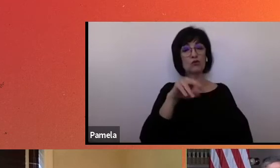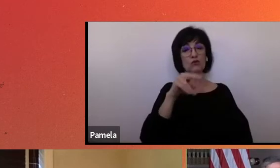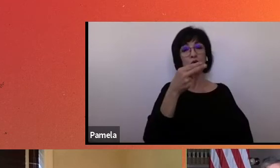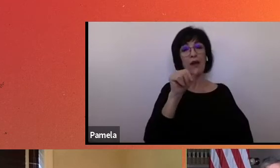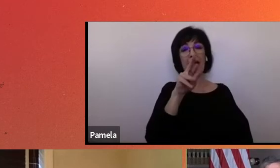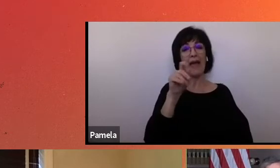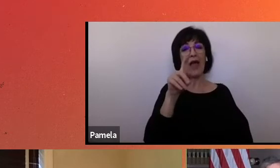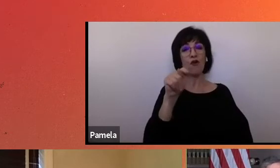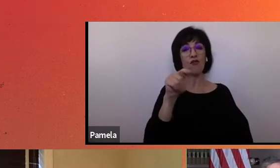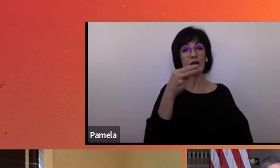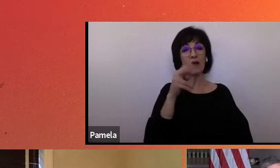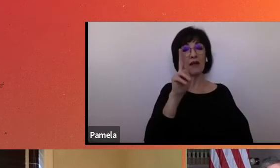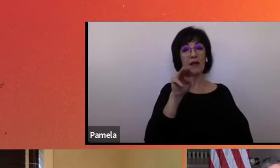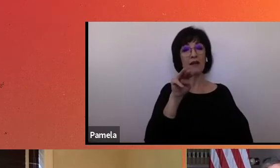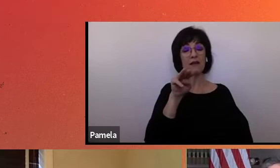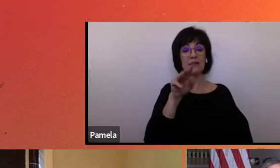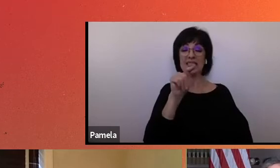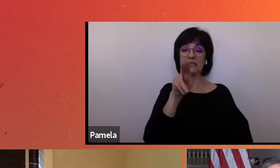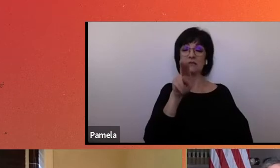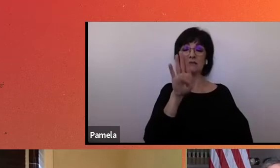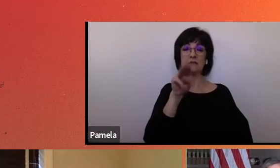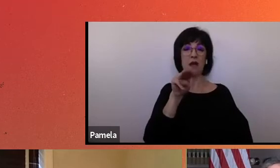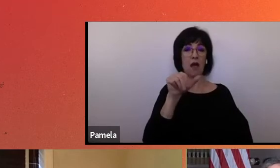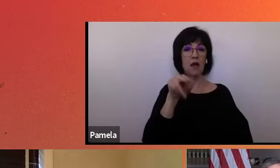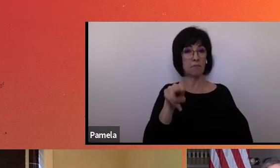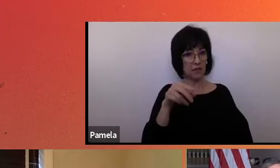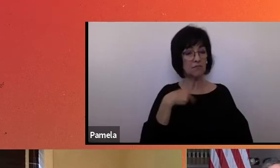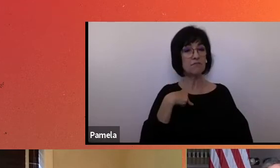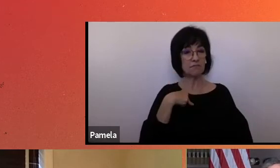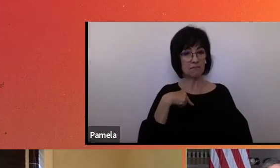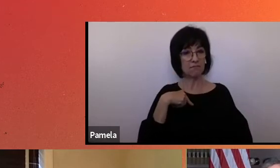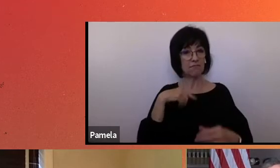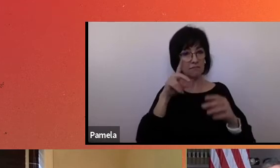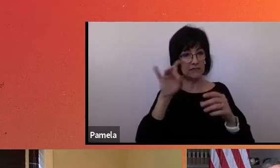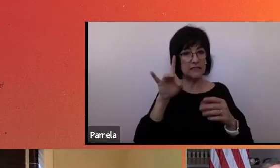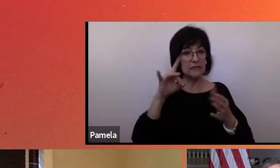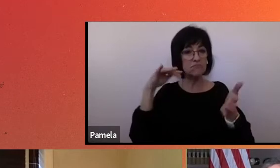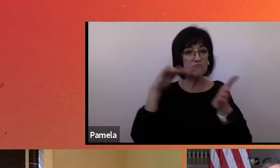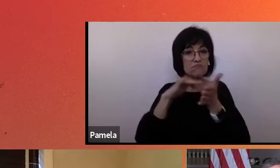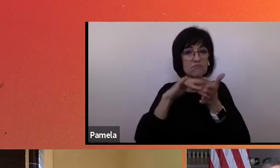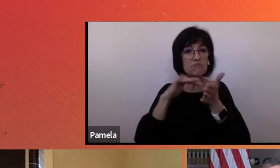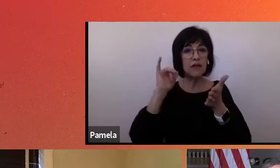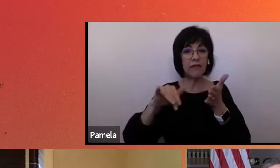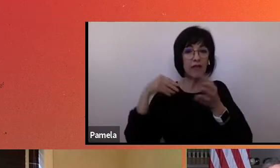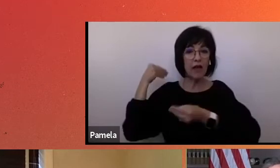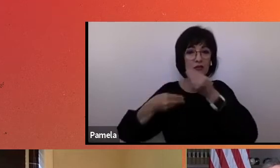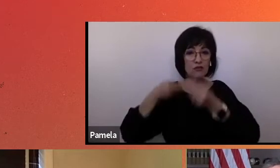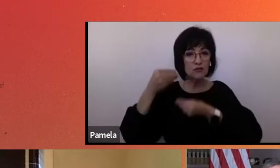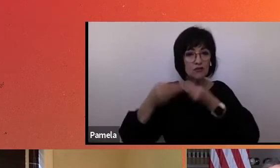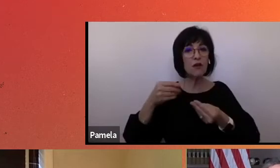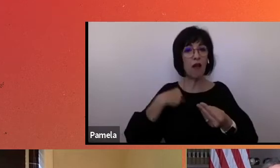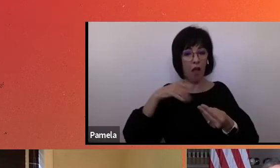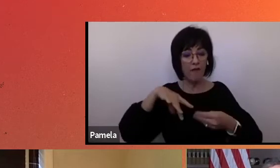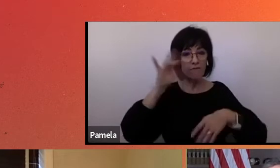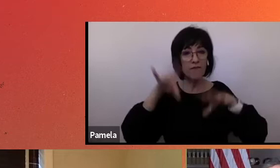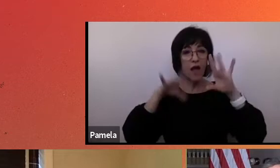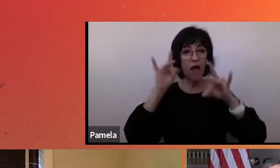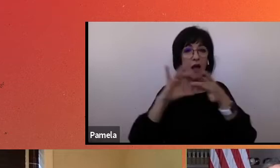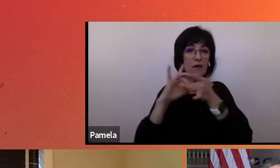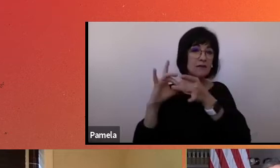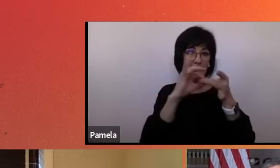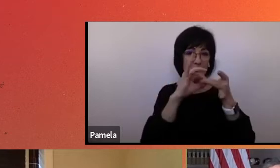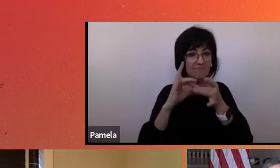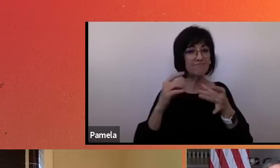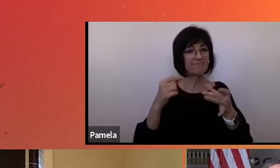when I did my genealogy, I actually found the connection between the two families, and had an opportunity to go back to Ghana and Africa, actually